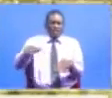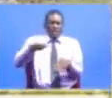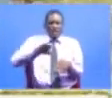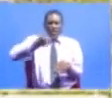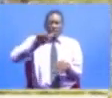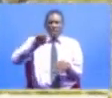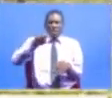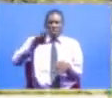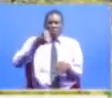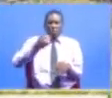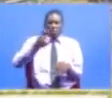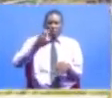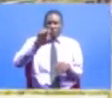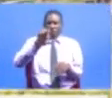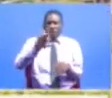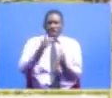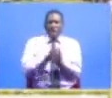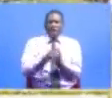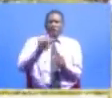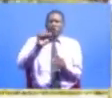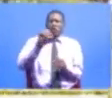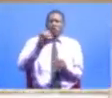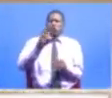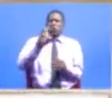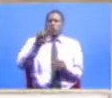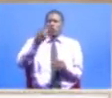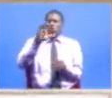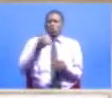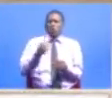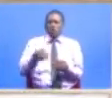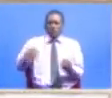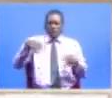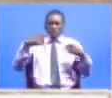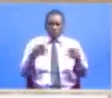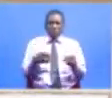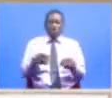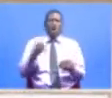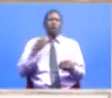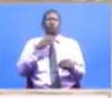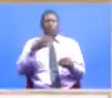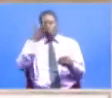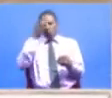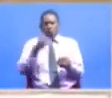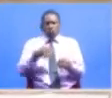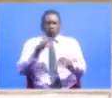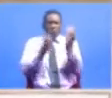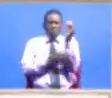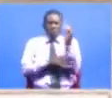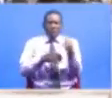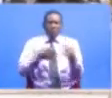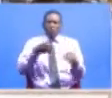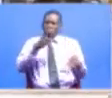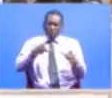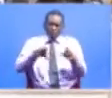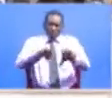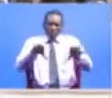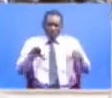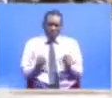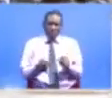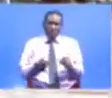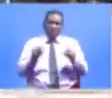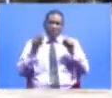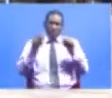Maendeleo and Soweto, where residents are blaming the predicament on poor drainage systems. They are appealing to the county government for